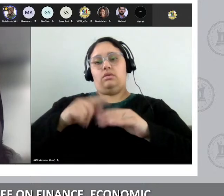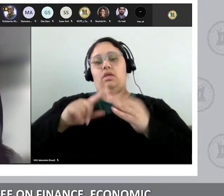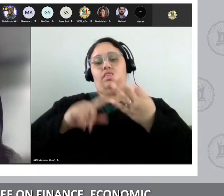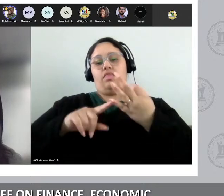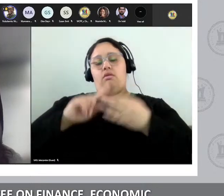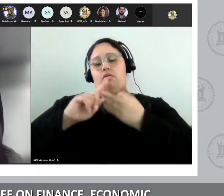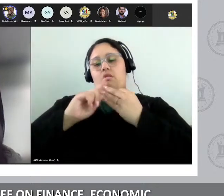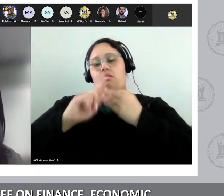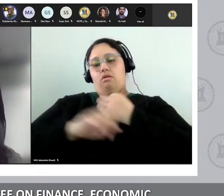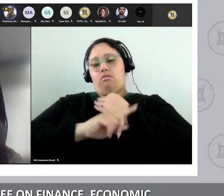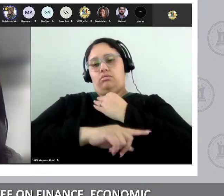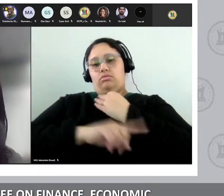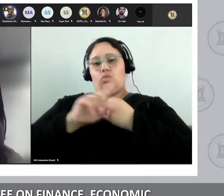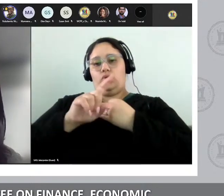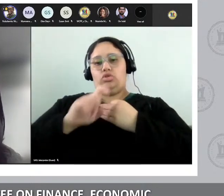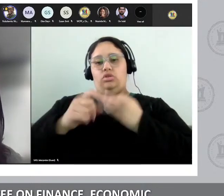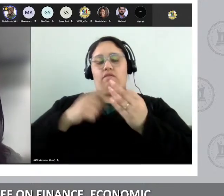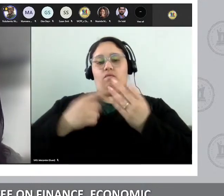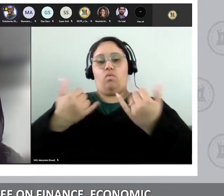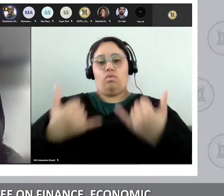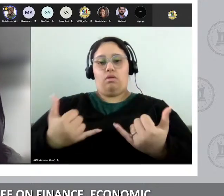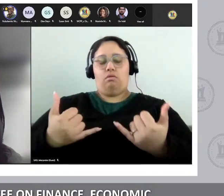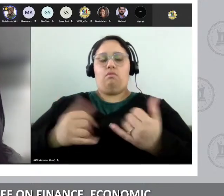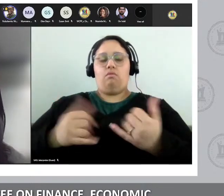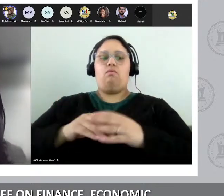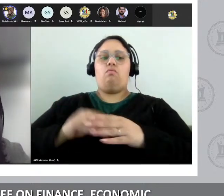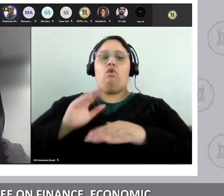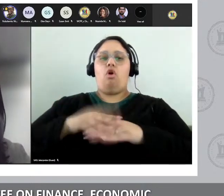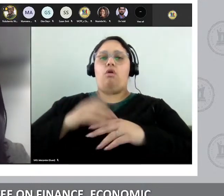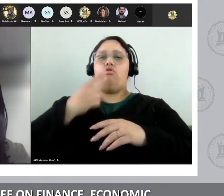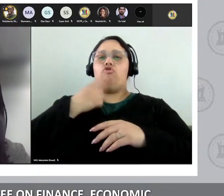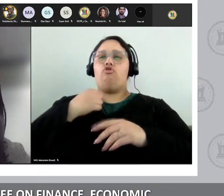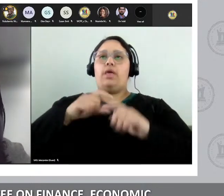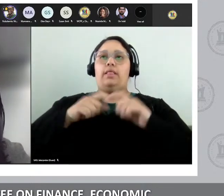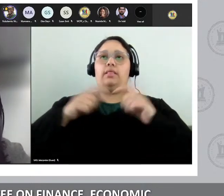the last question for this round, Chair, is on the red tape